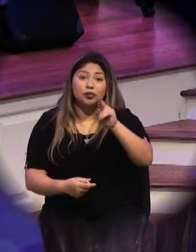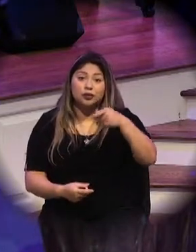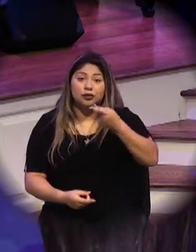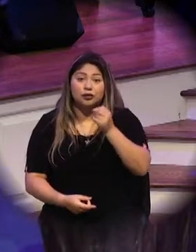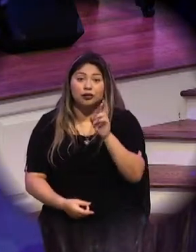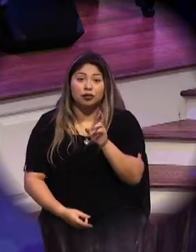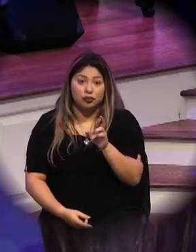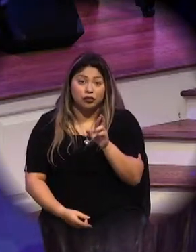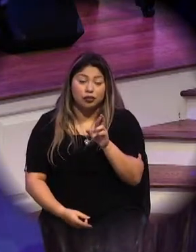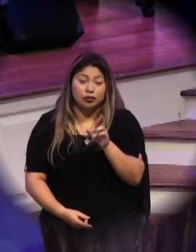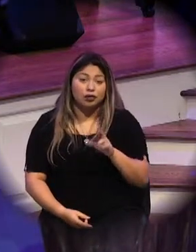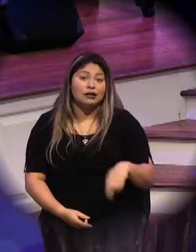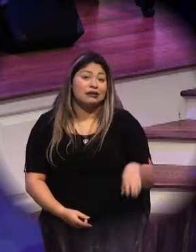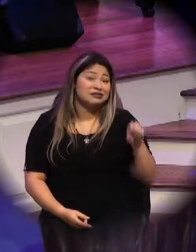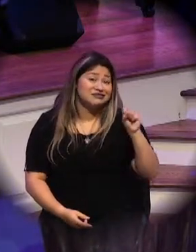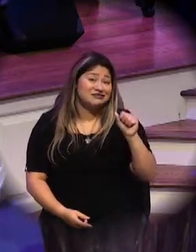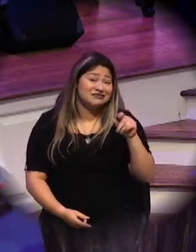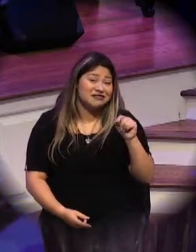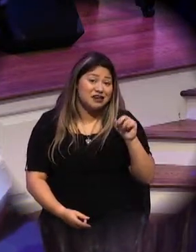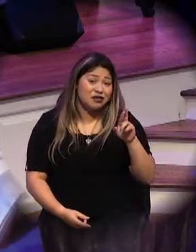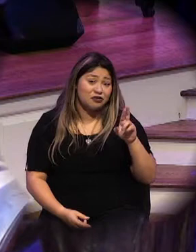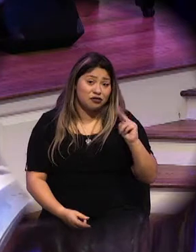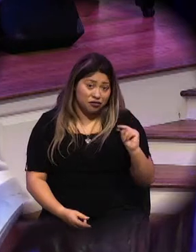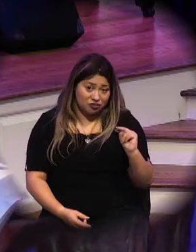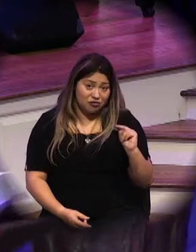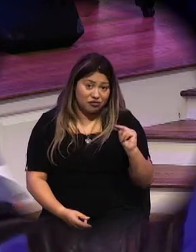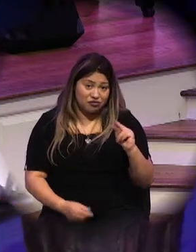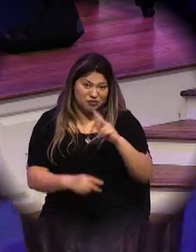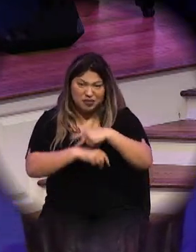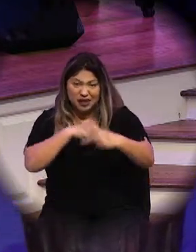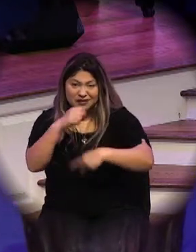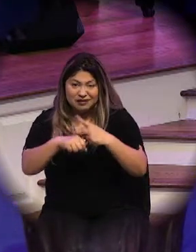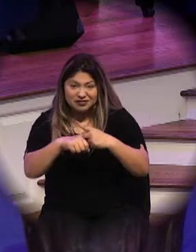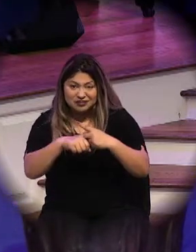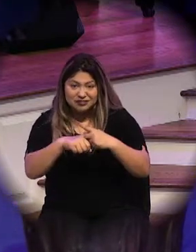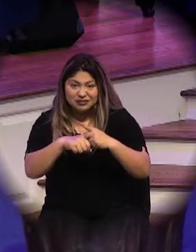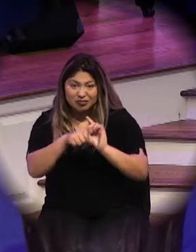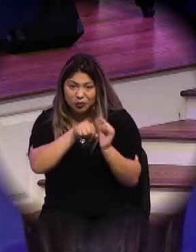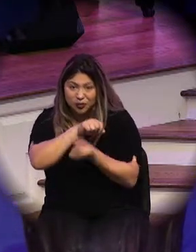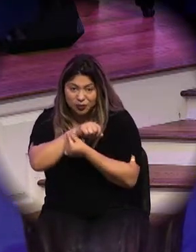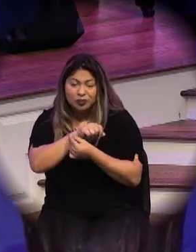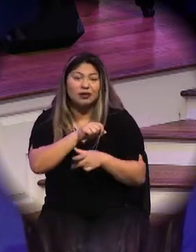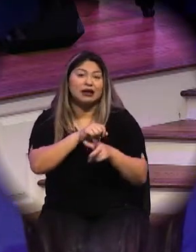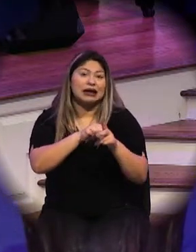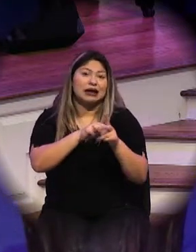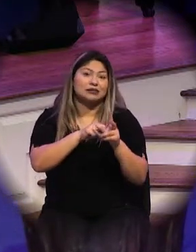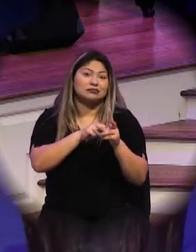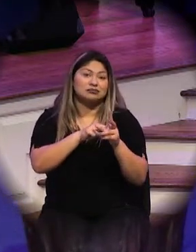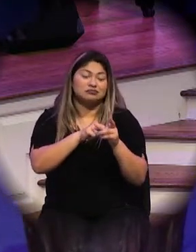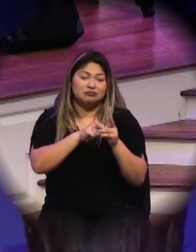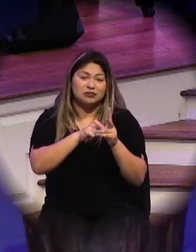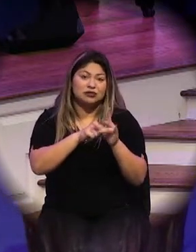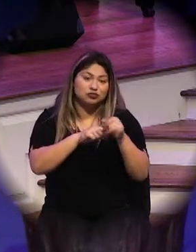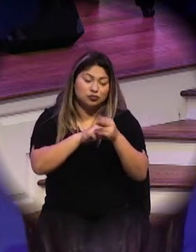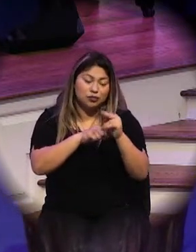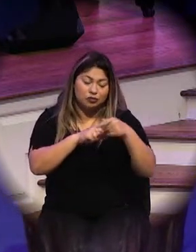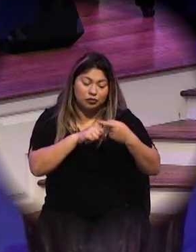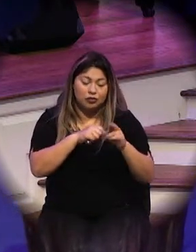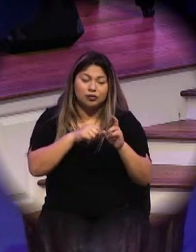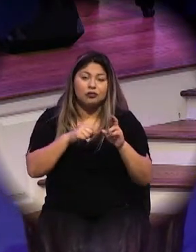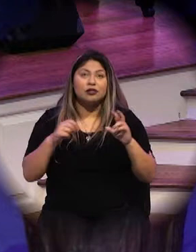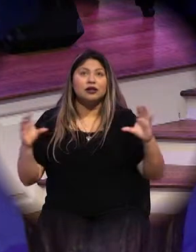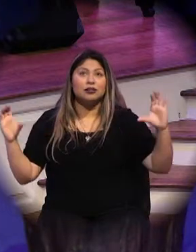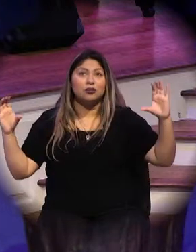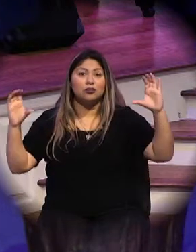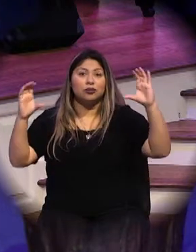may wear it very well because you are a believer, looked in that moment and saw the glory of God. You